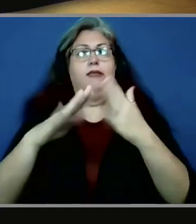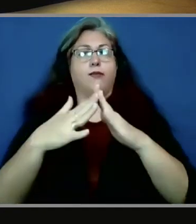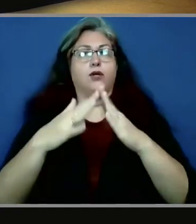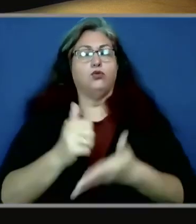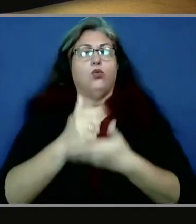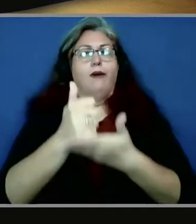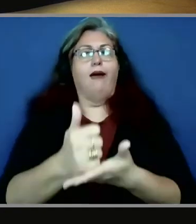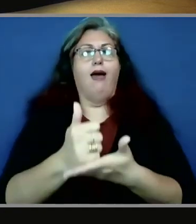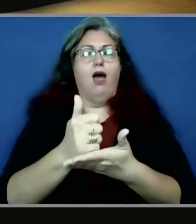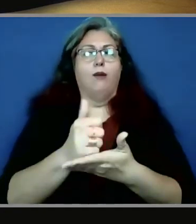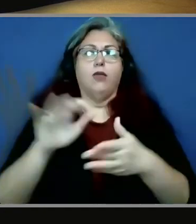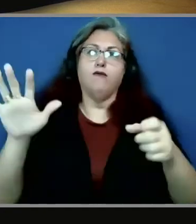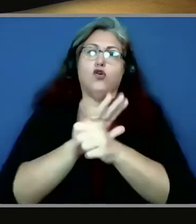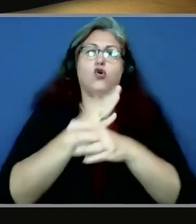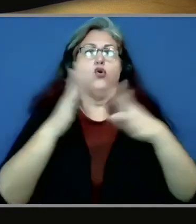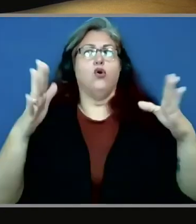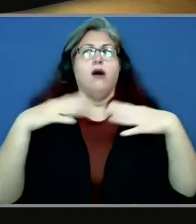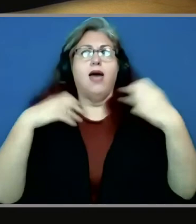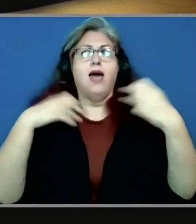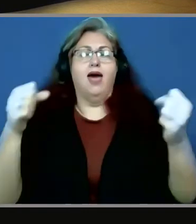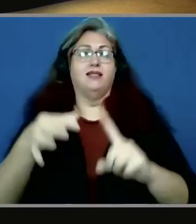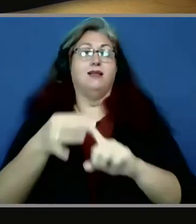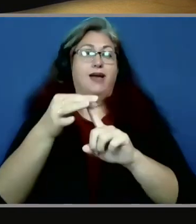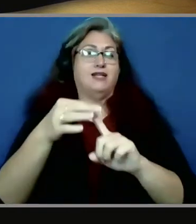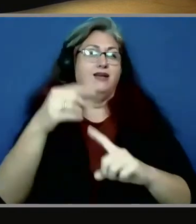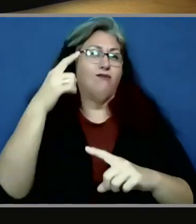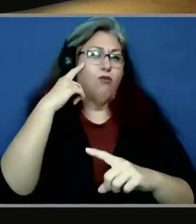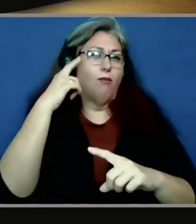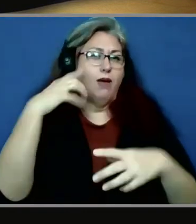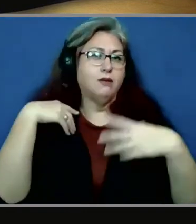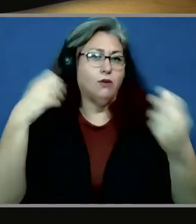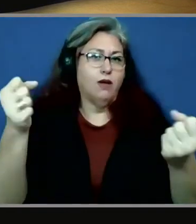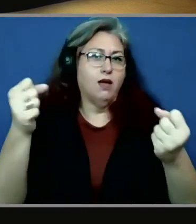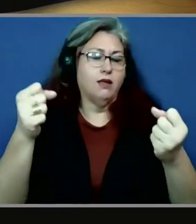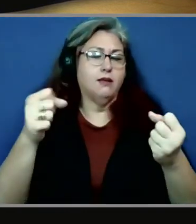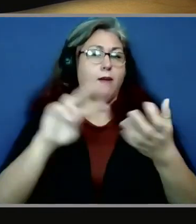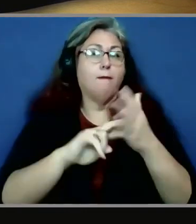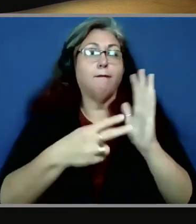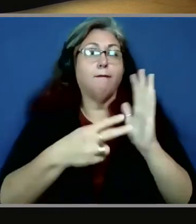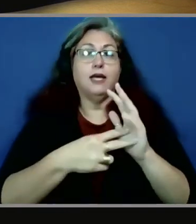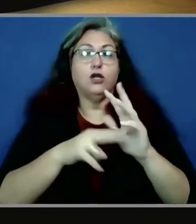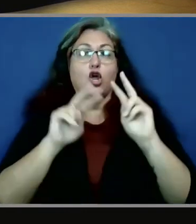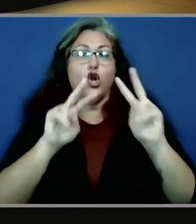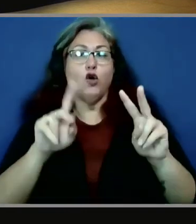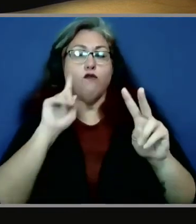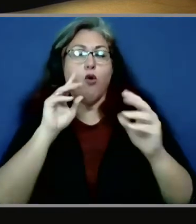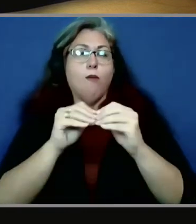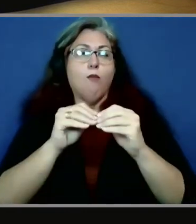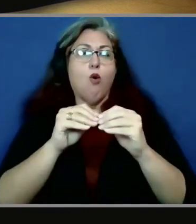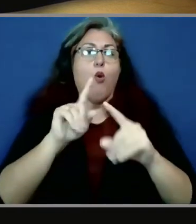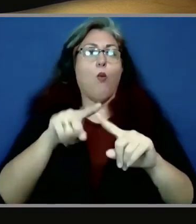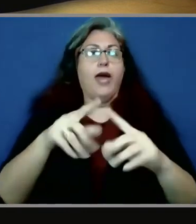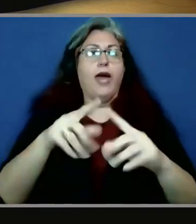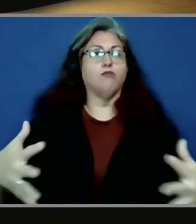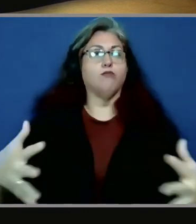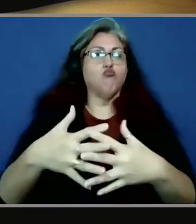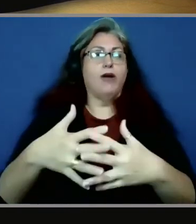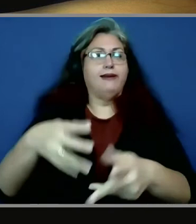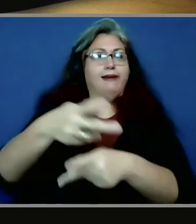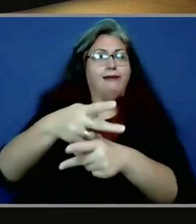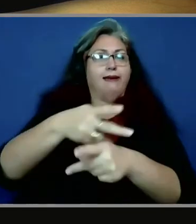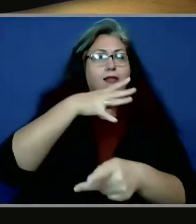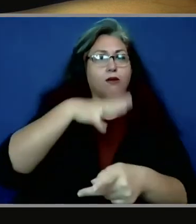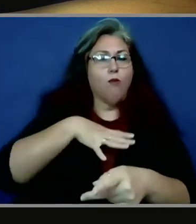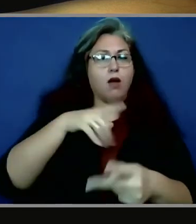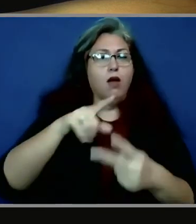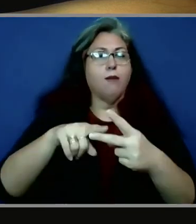overall health, and especially with mental health. That means that we look more at prenatal care, we look more at education, we look at long